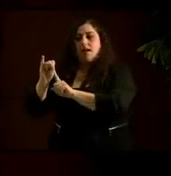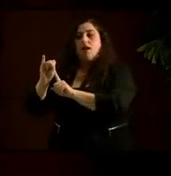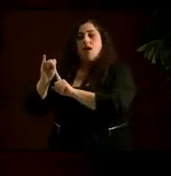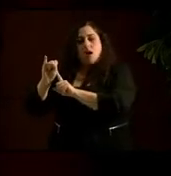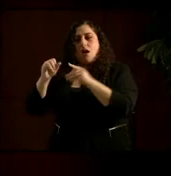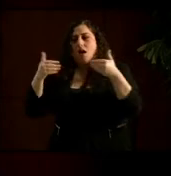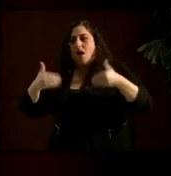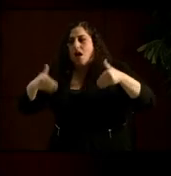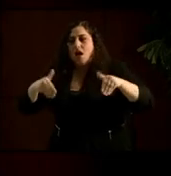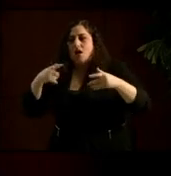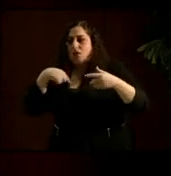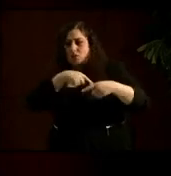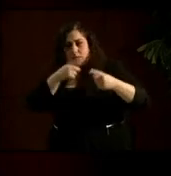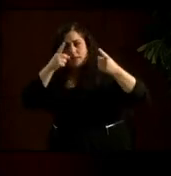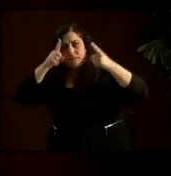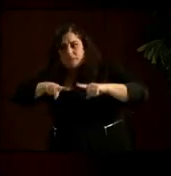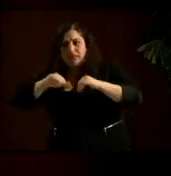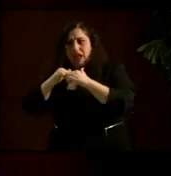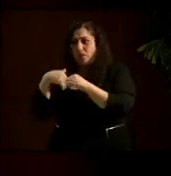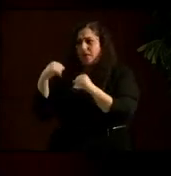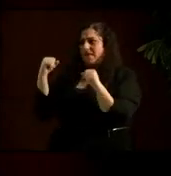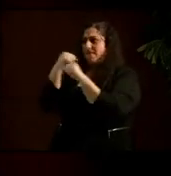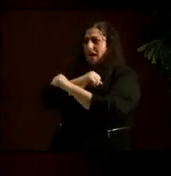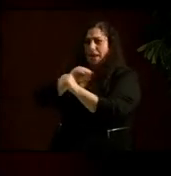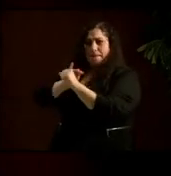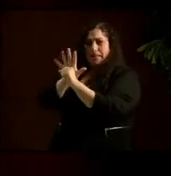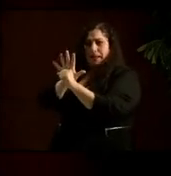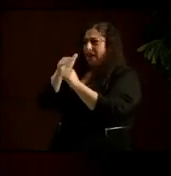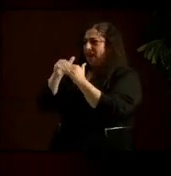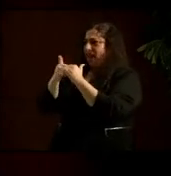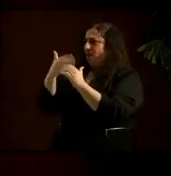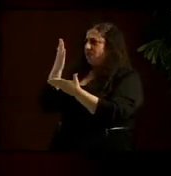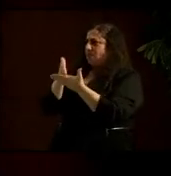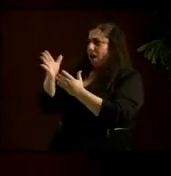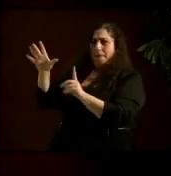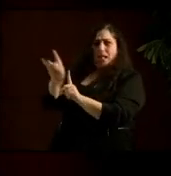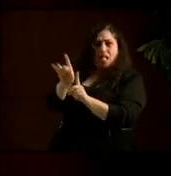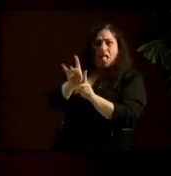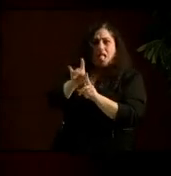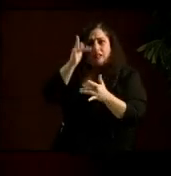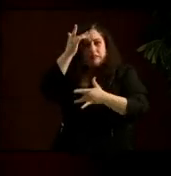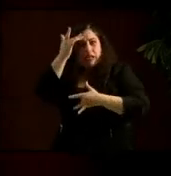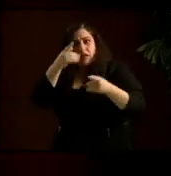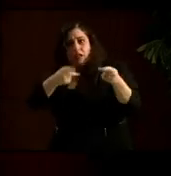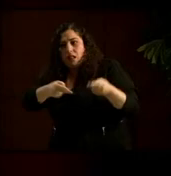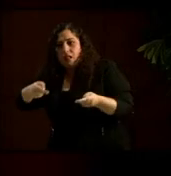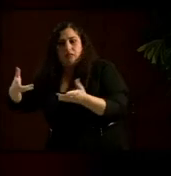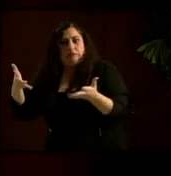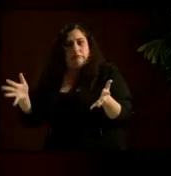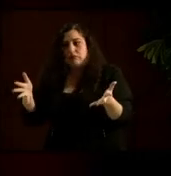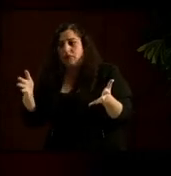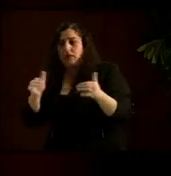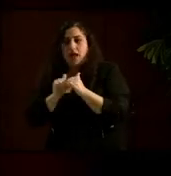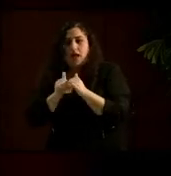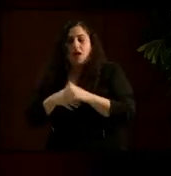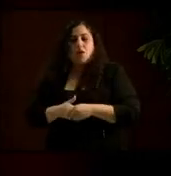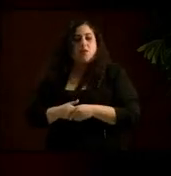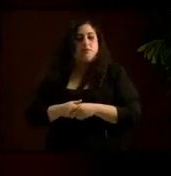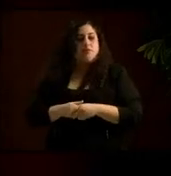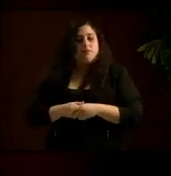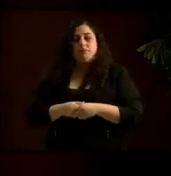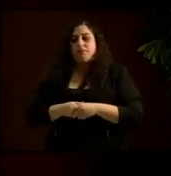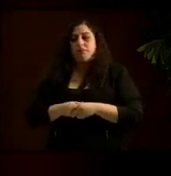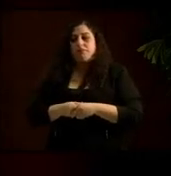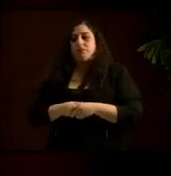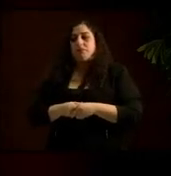pandemic. They advanced contact tracing for tens of thousands with a particular emphasis on San Diego County's underserved